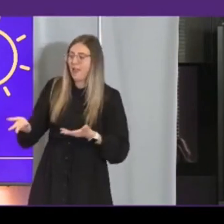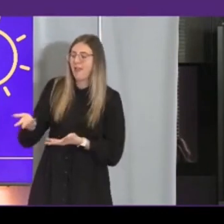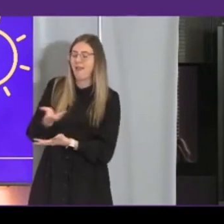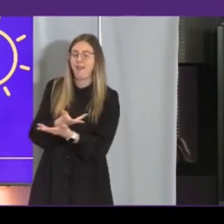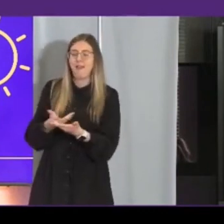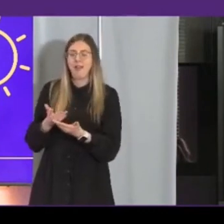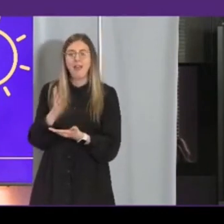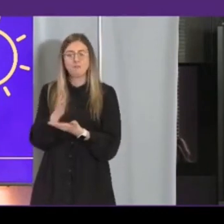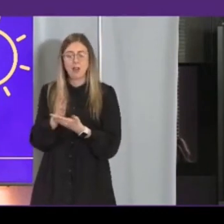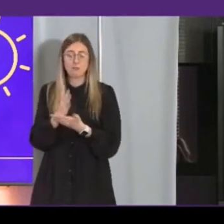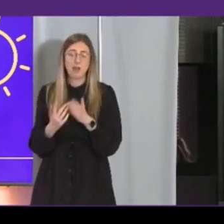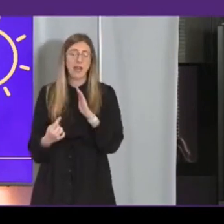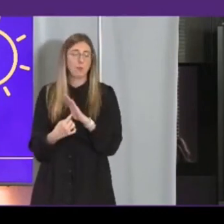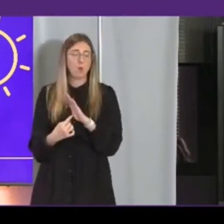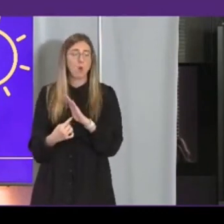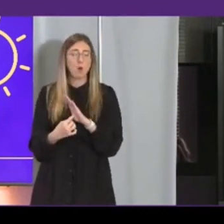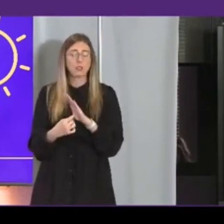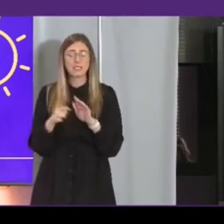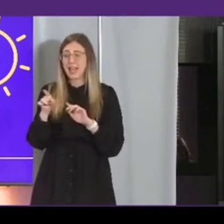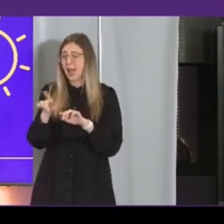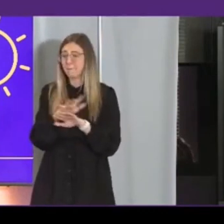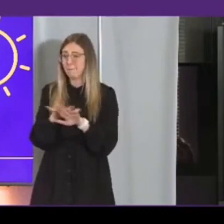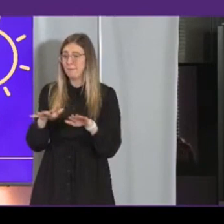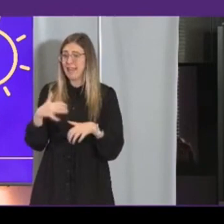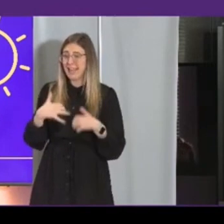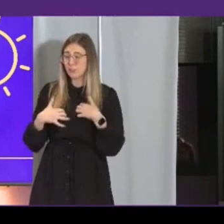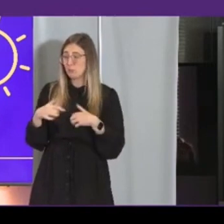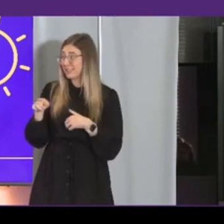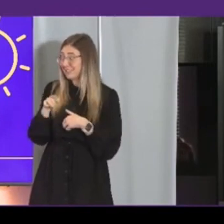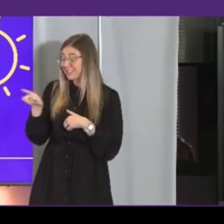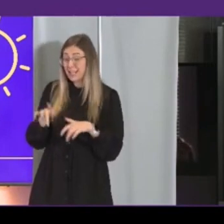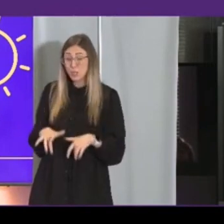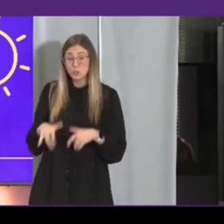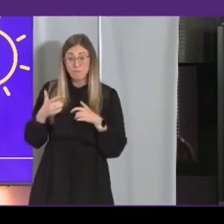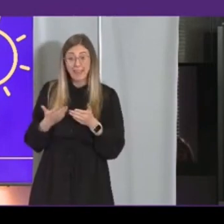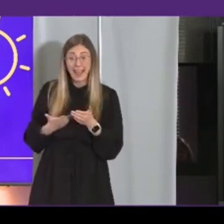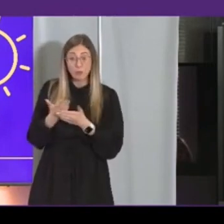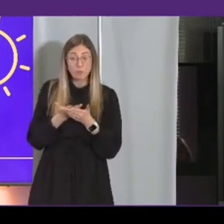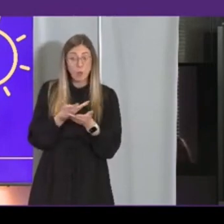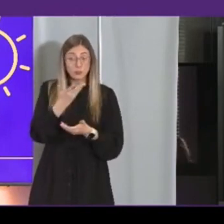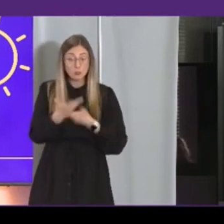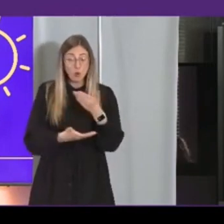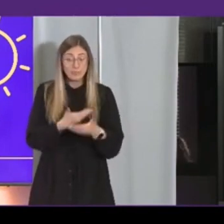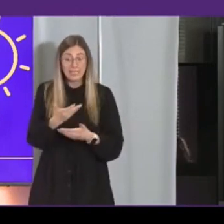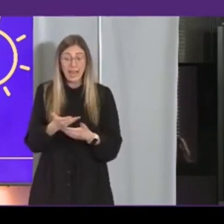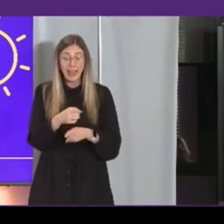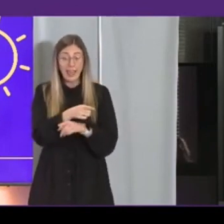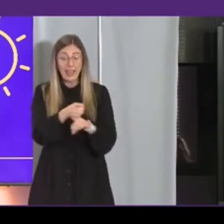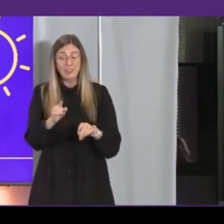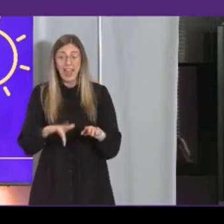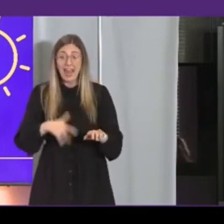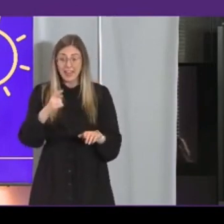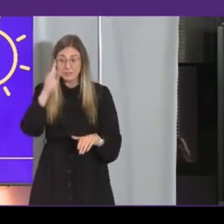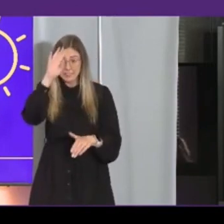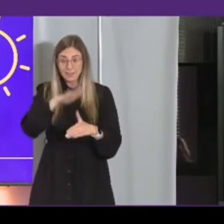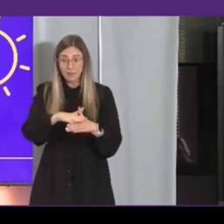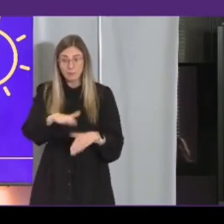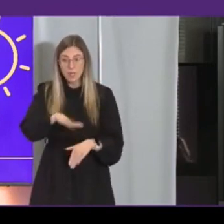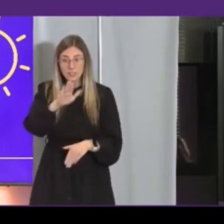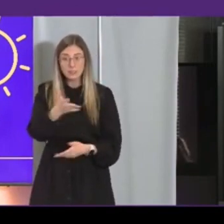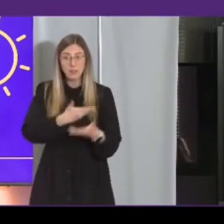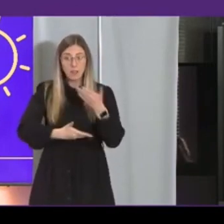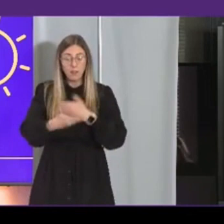this. And I'm just interested to see how you weave that in. Do you feel you've done that through the storytelling of the people talking about their lived experience,